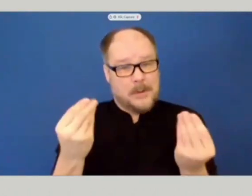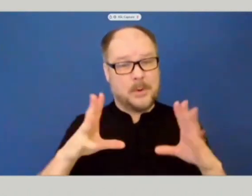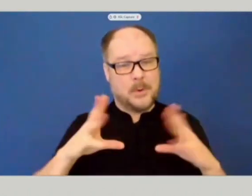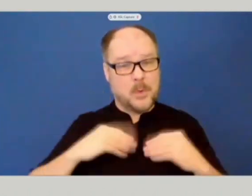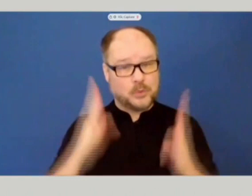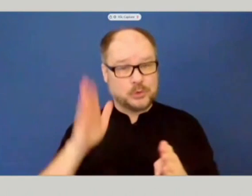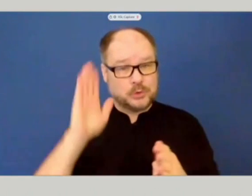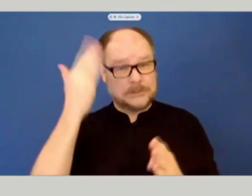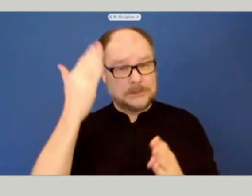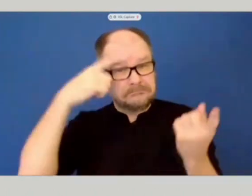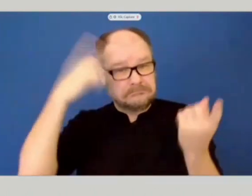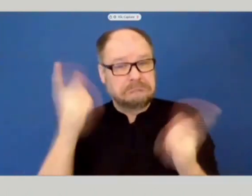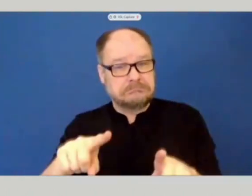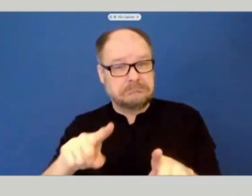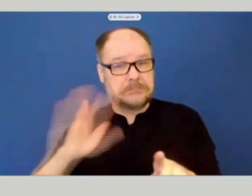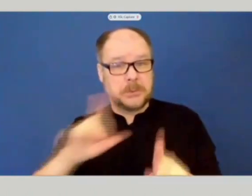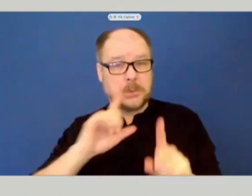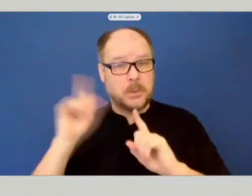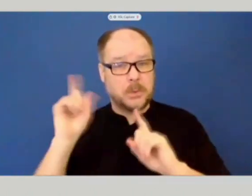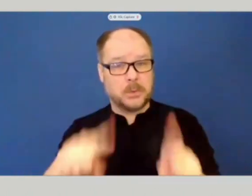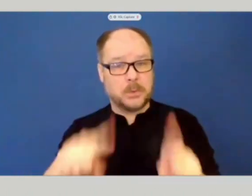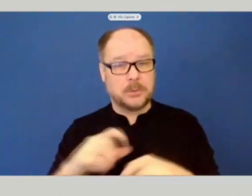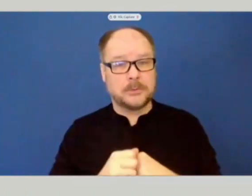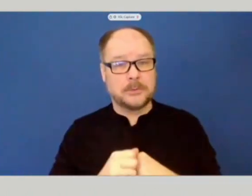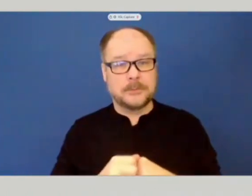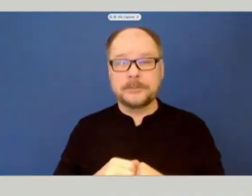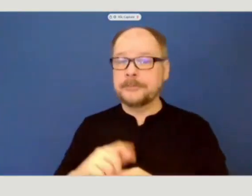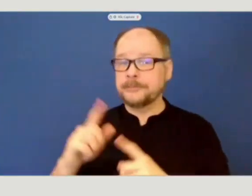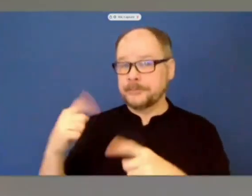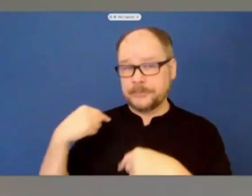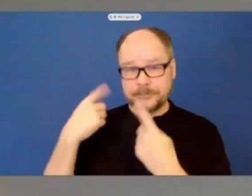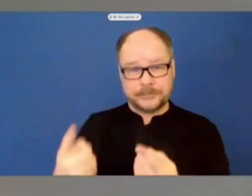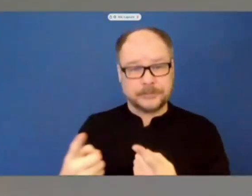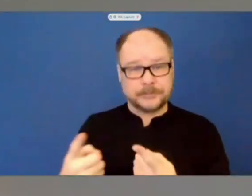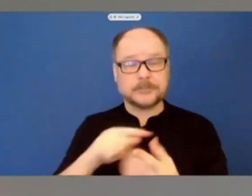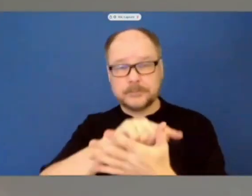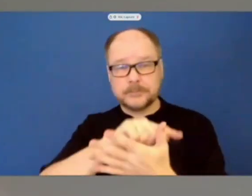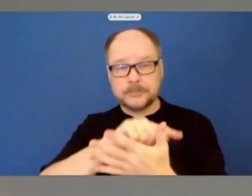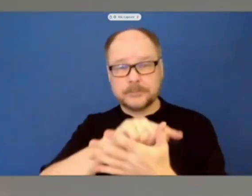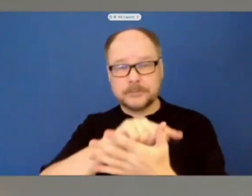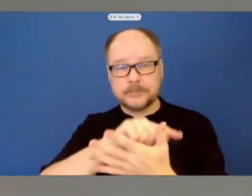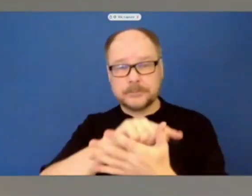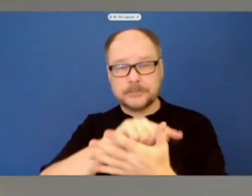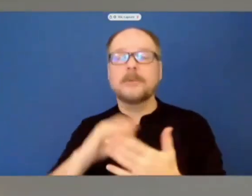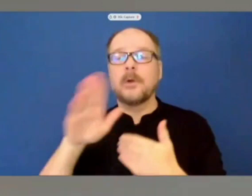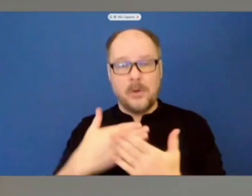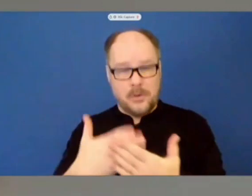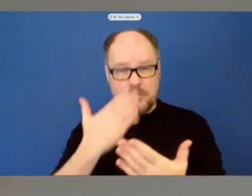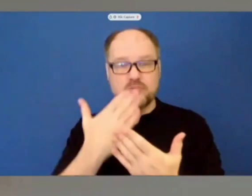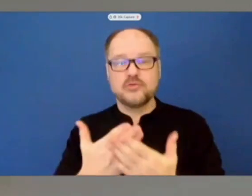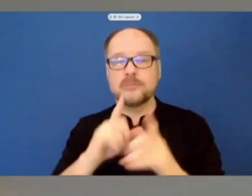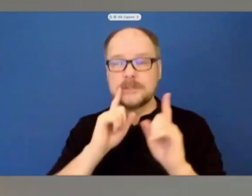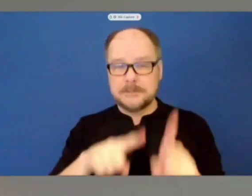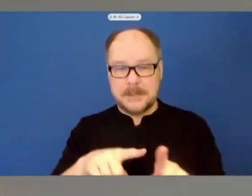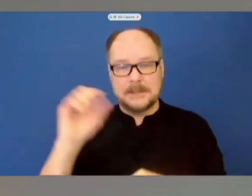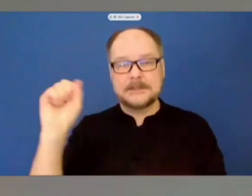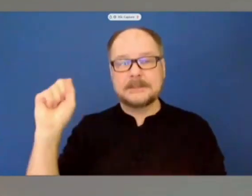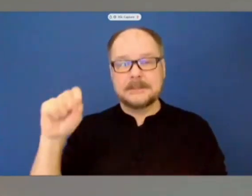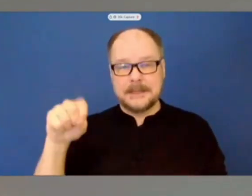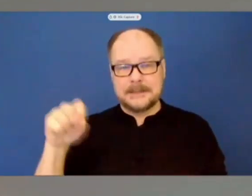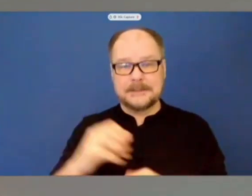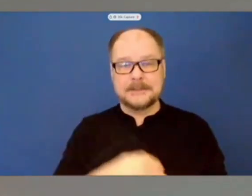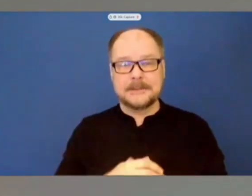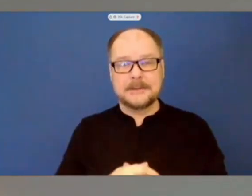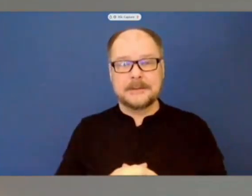order. To date, we have had good response from the property owners, yes. I don't know who this